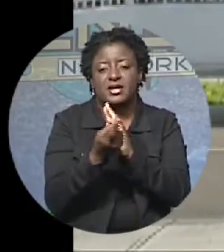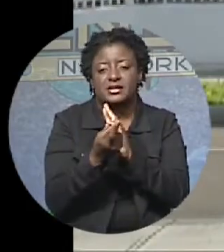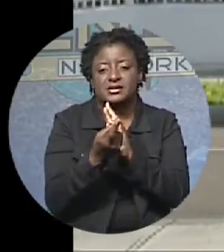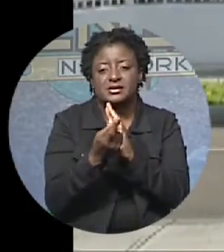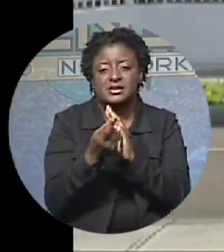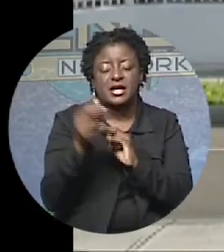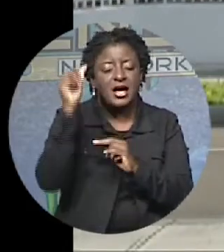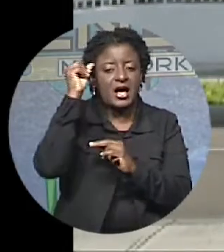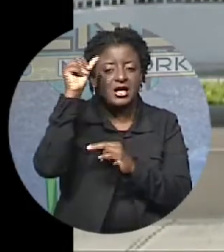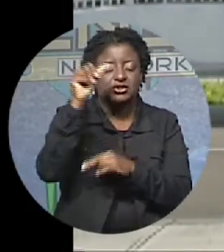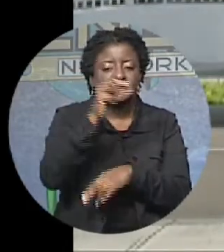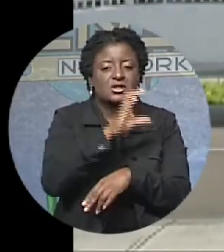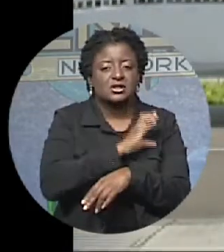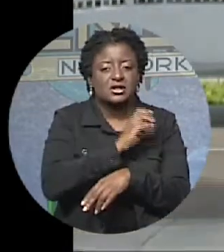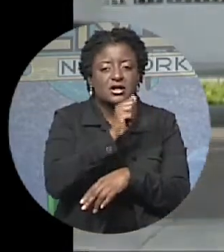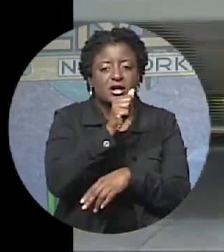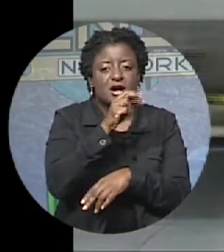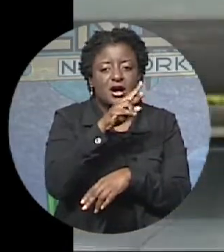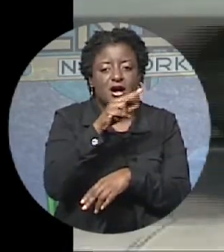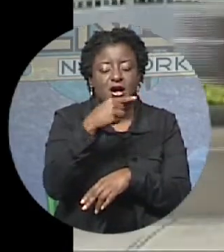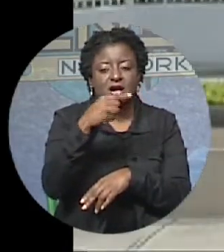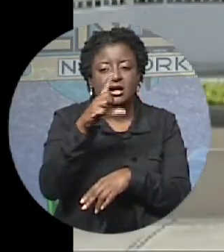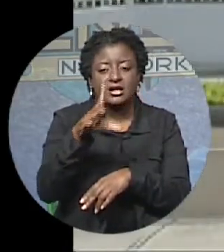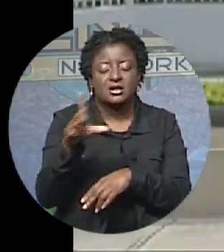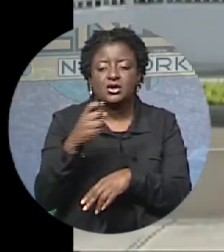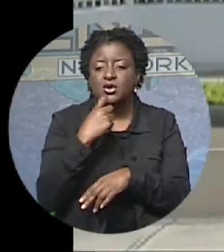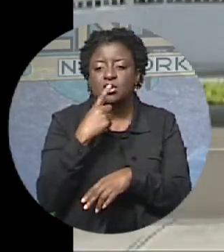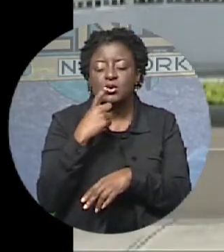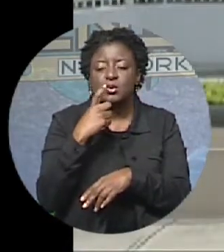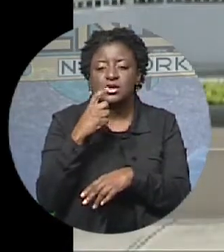director for the past 4 years. Cargill was terminated